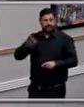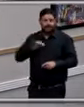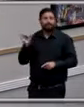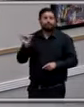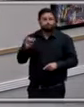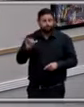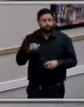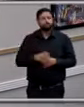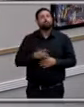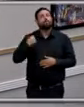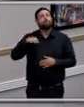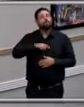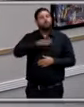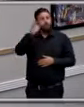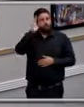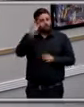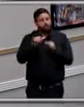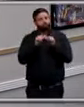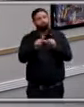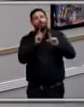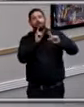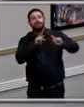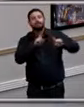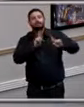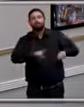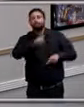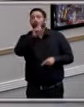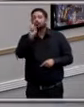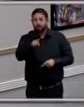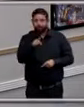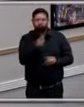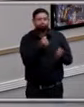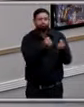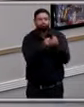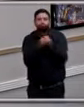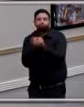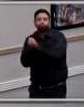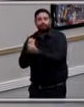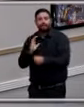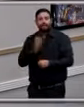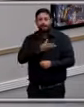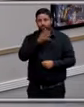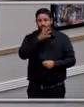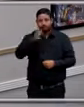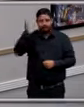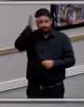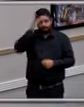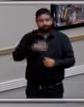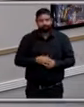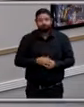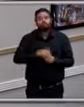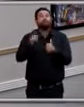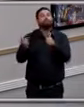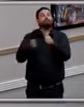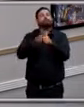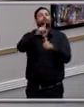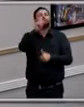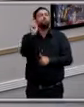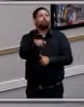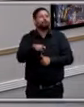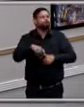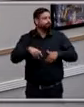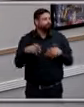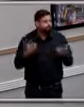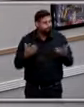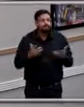continue to answer some questions in an effort to support each of our parents. The first question is about the help desk